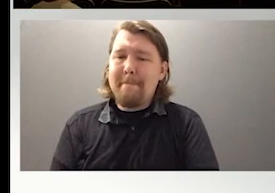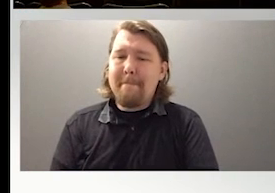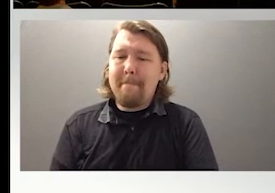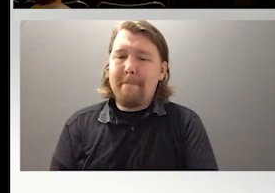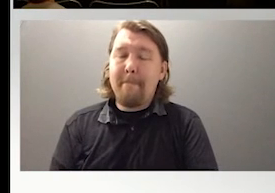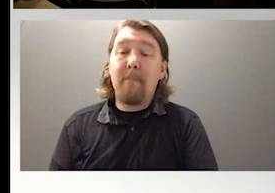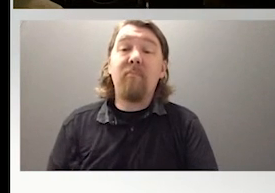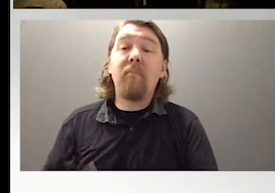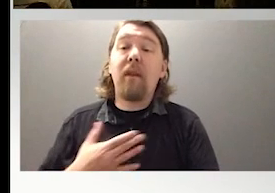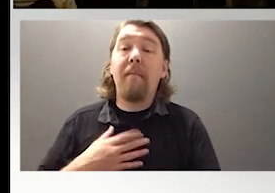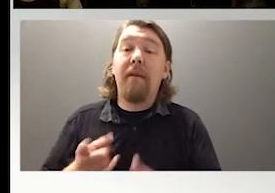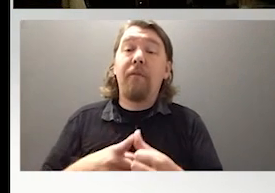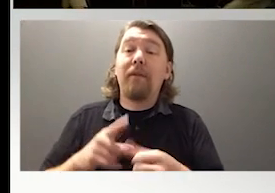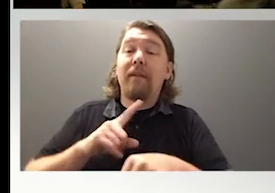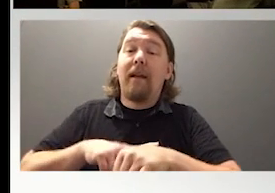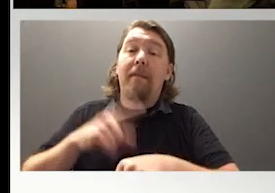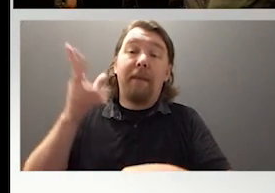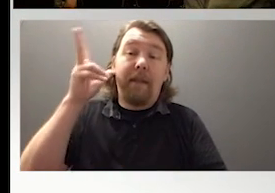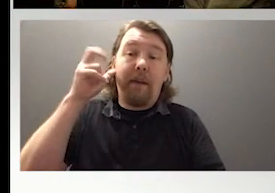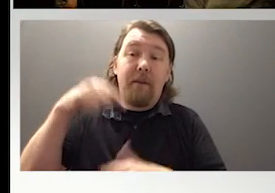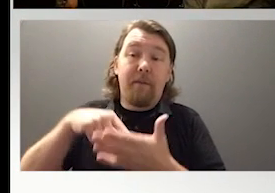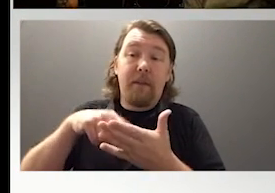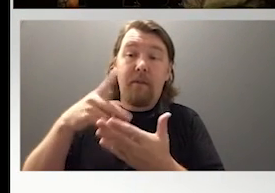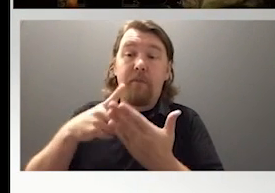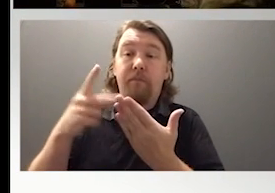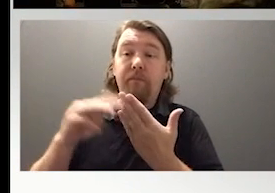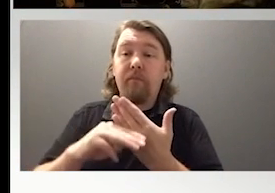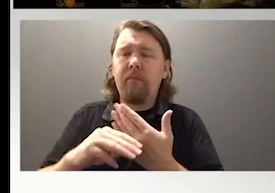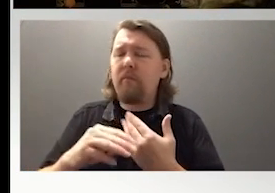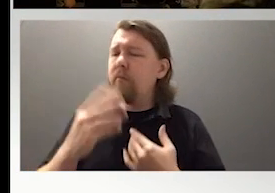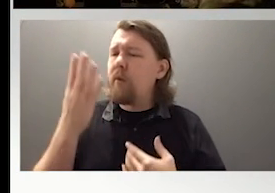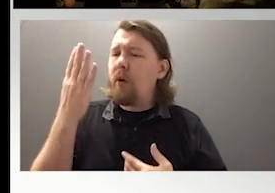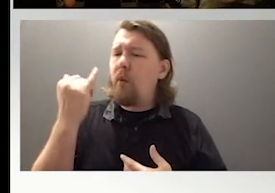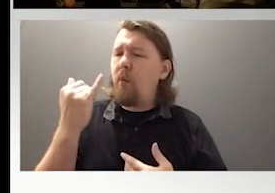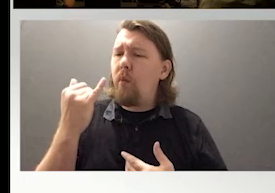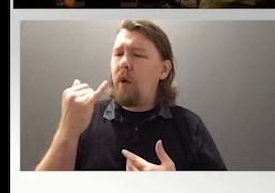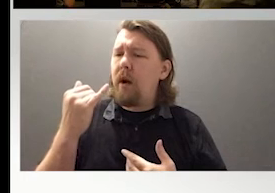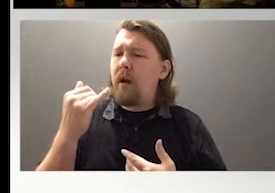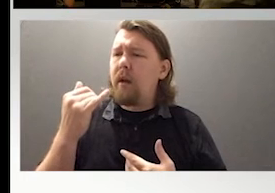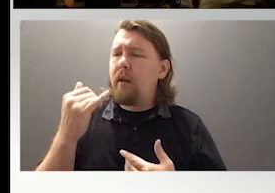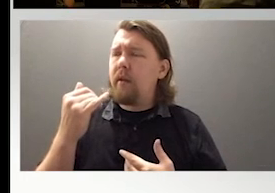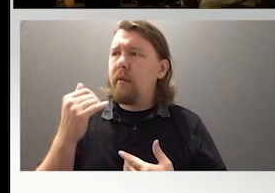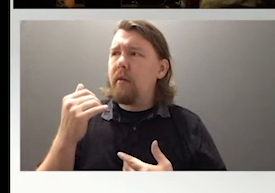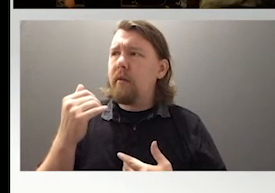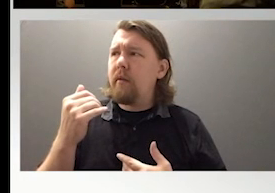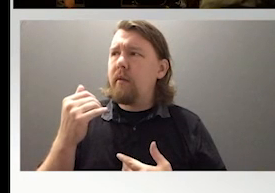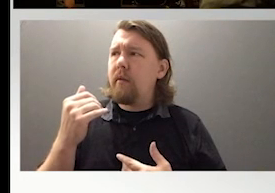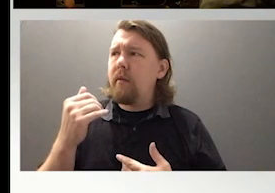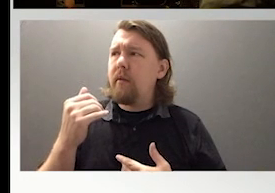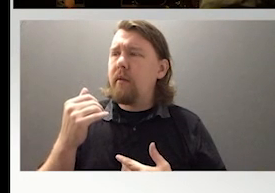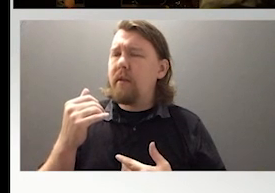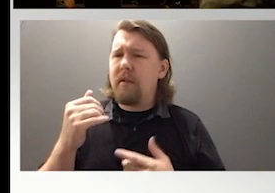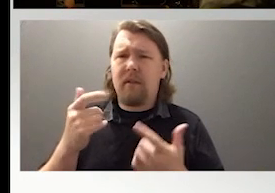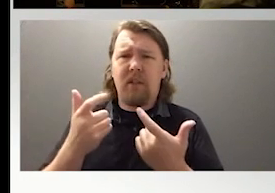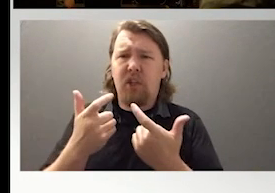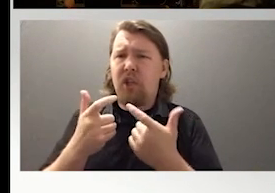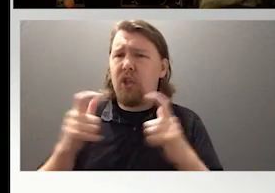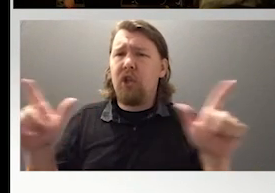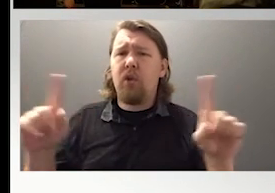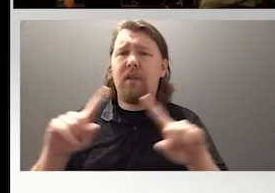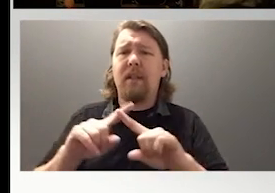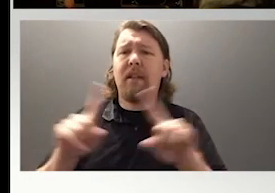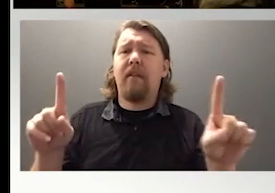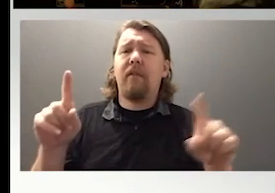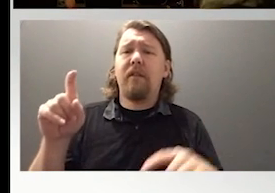Hi, this is my first time hearing about this program, and why is there such a discrepancy in the need and then the ability